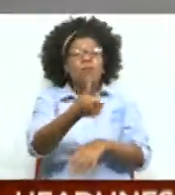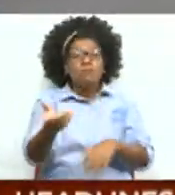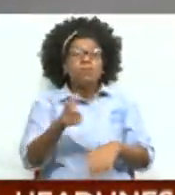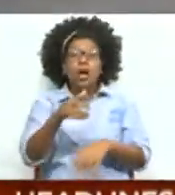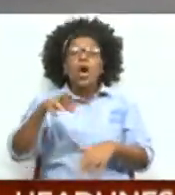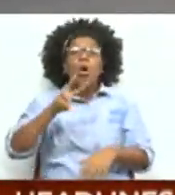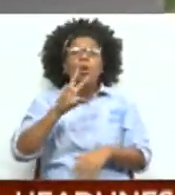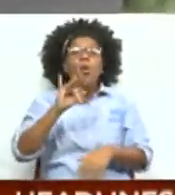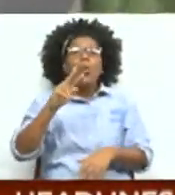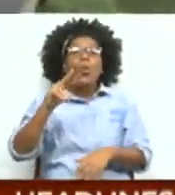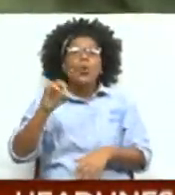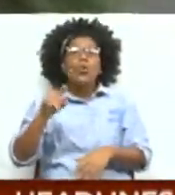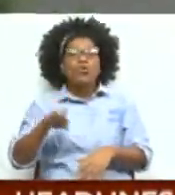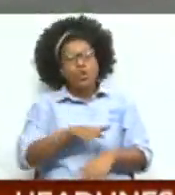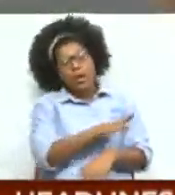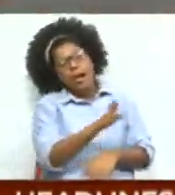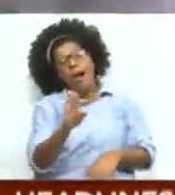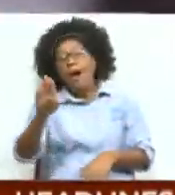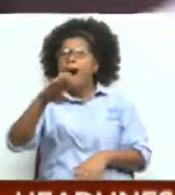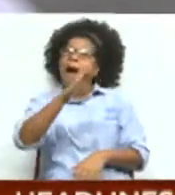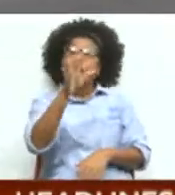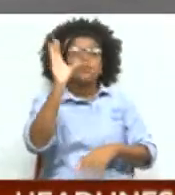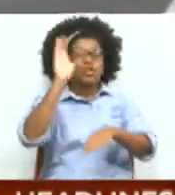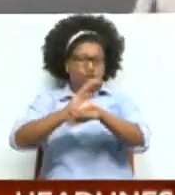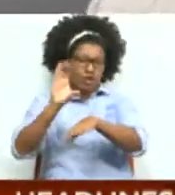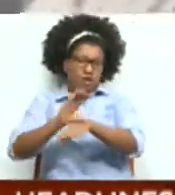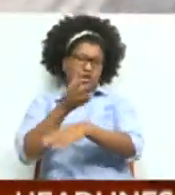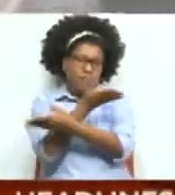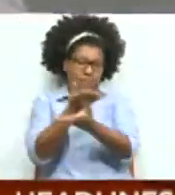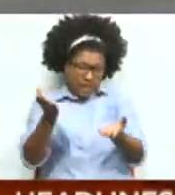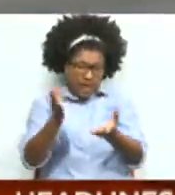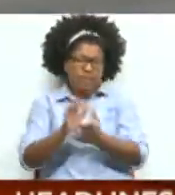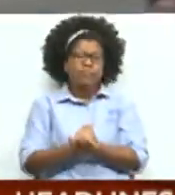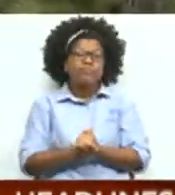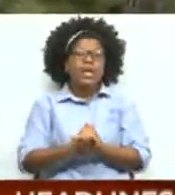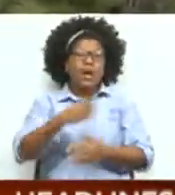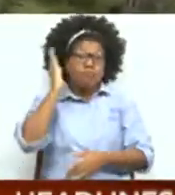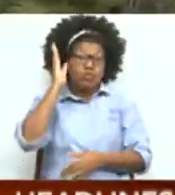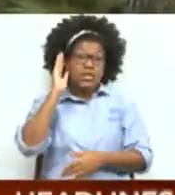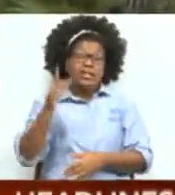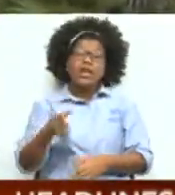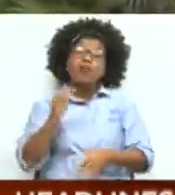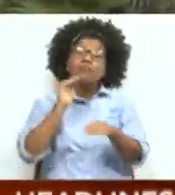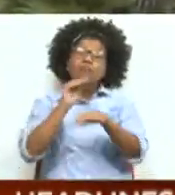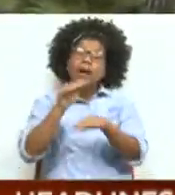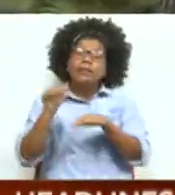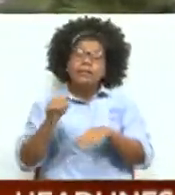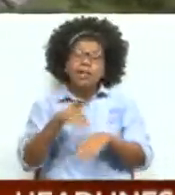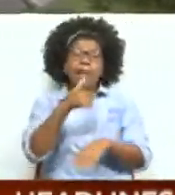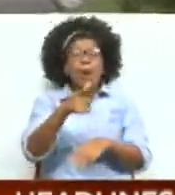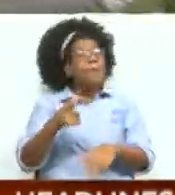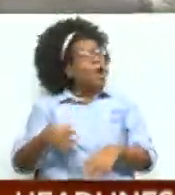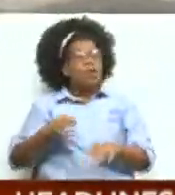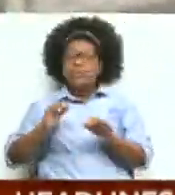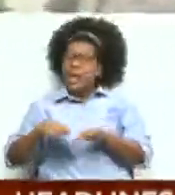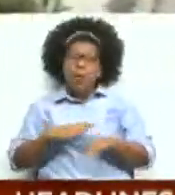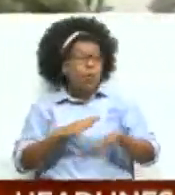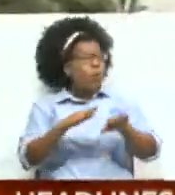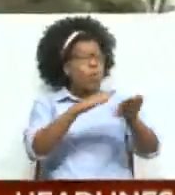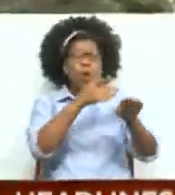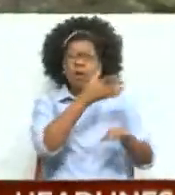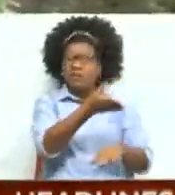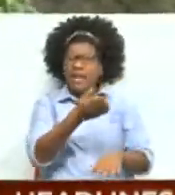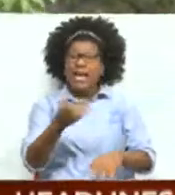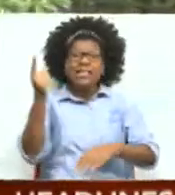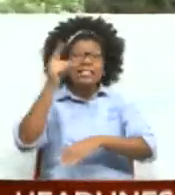Church. Reverend Fitzherbert Phillips reminded those gathered of their journey to Liberation Day, including when it was illegal for them to